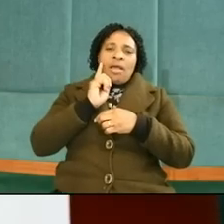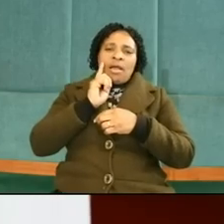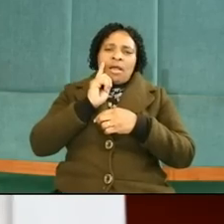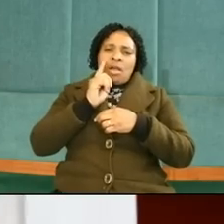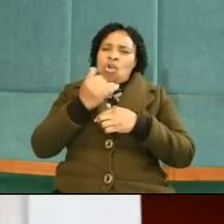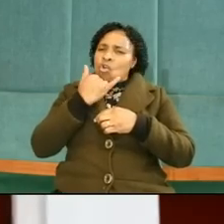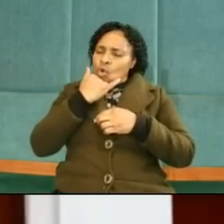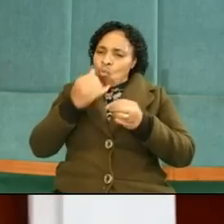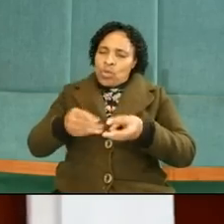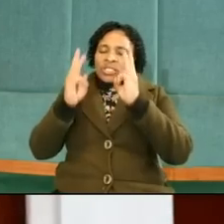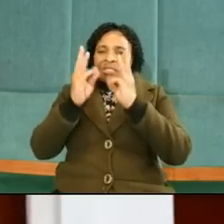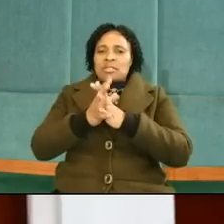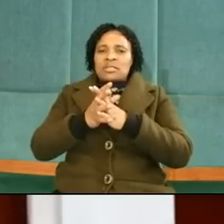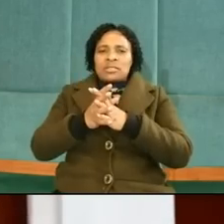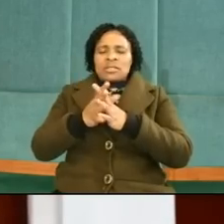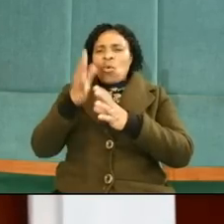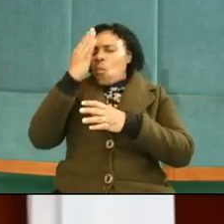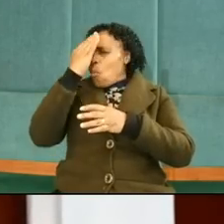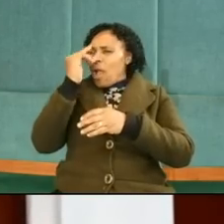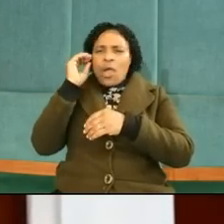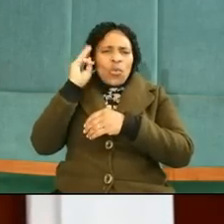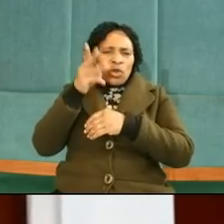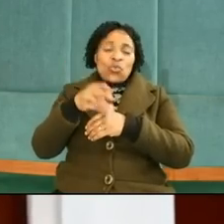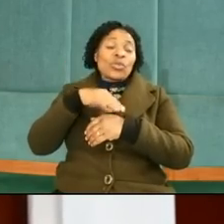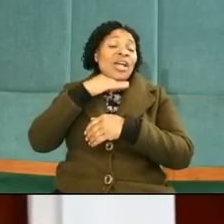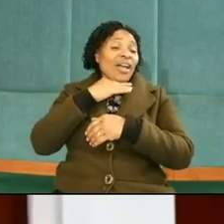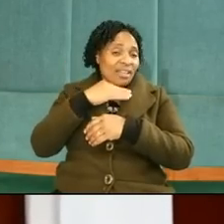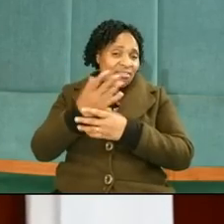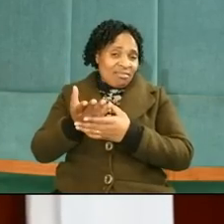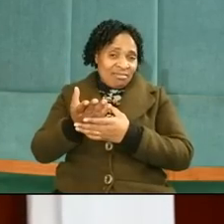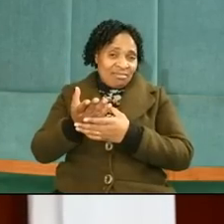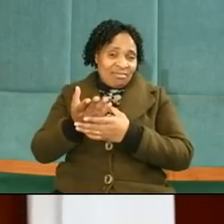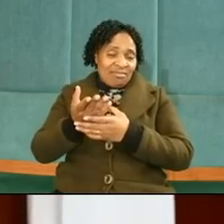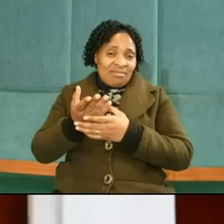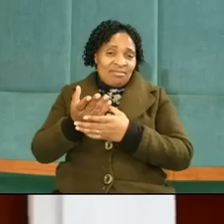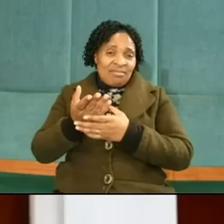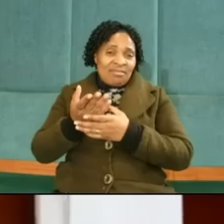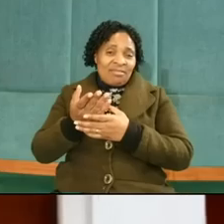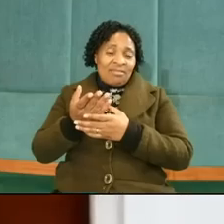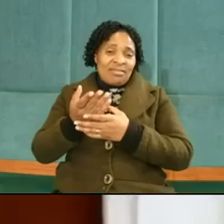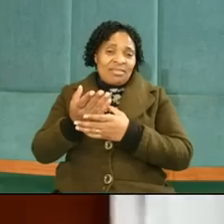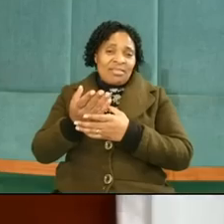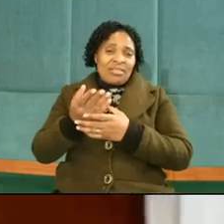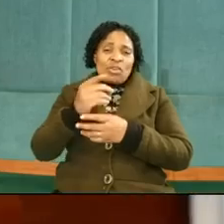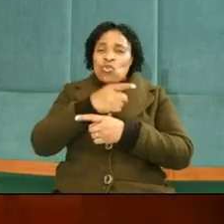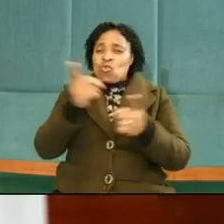evil ways, for why will you die, house of